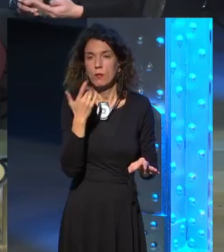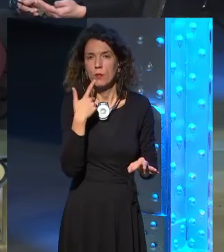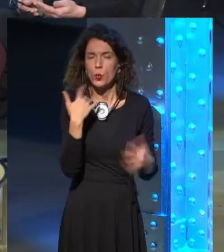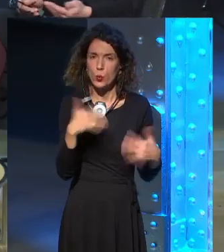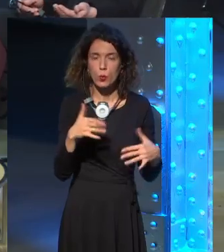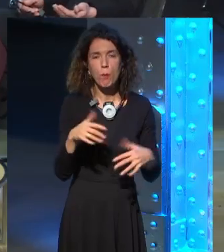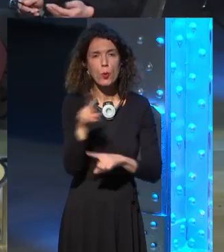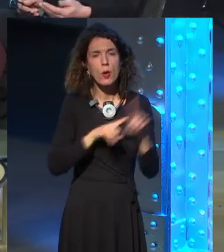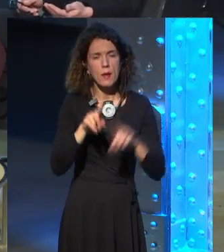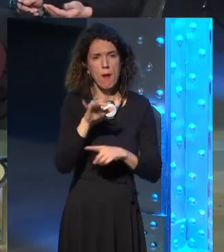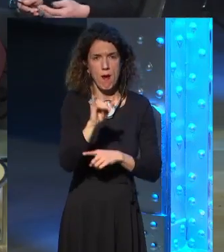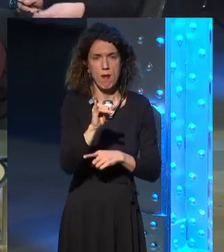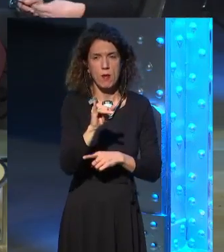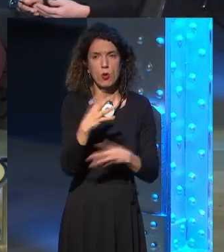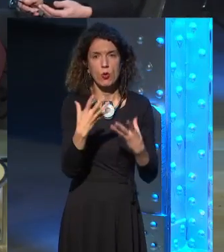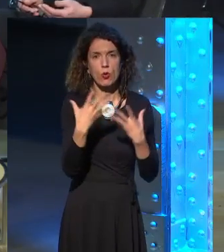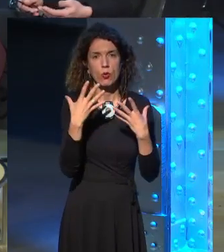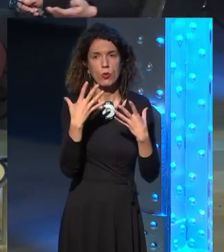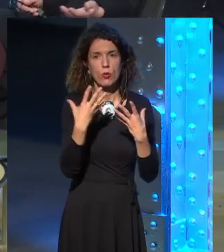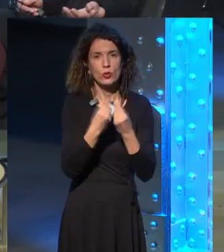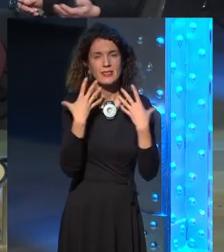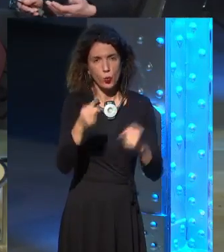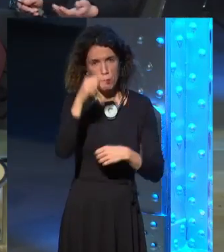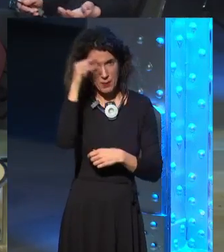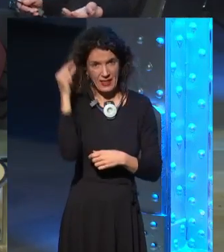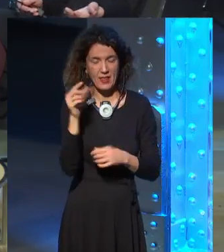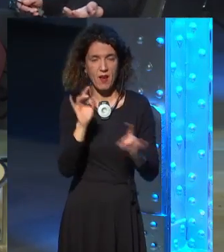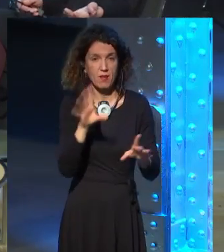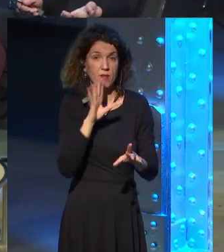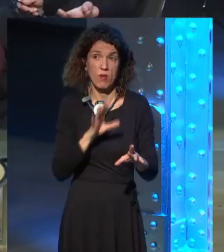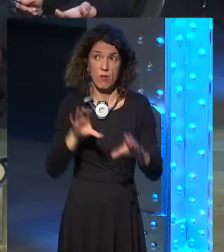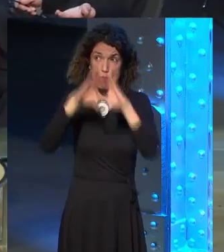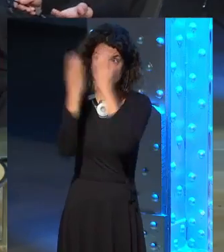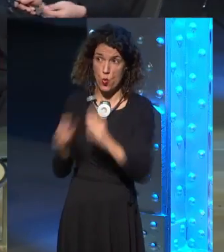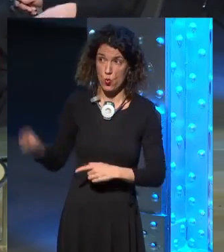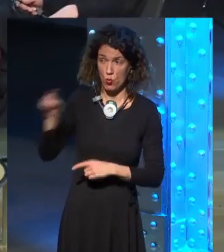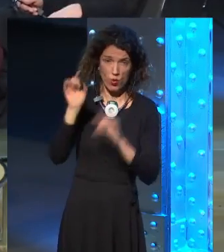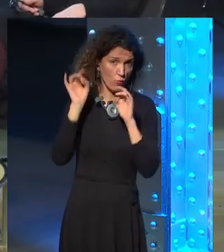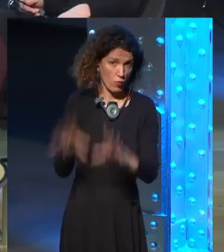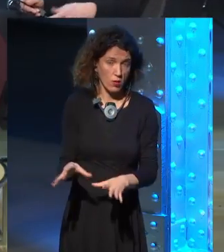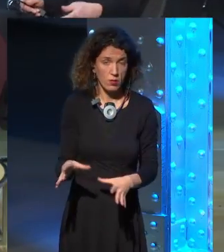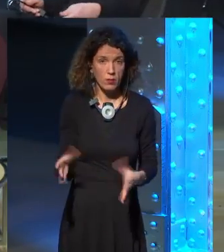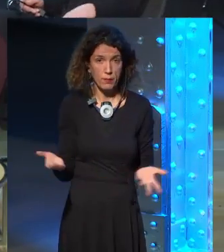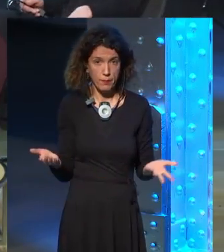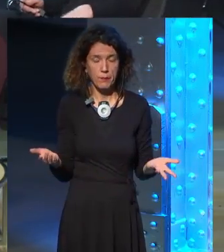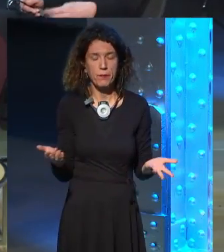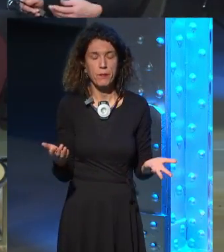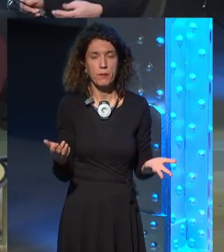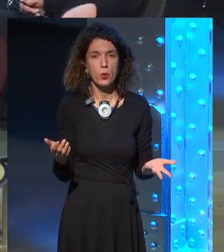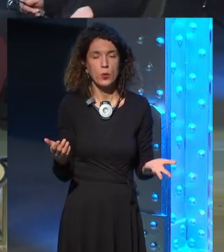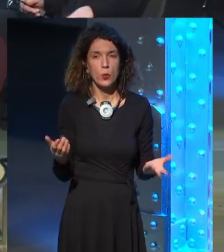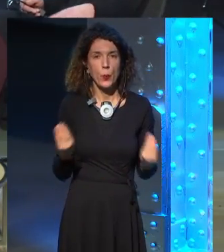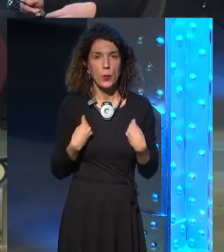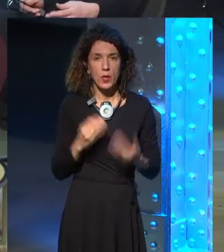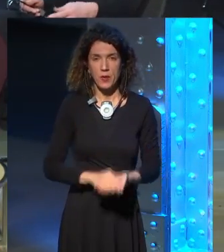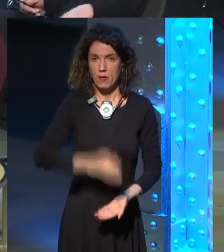and mental health, like elsewhere in the world. You know, in a lifetime, I mean, 50% of us will